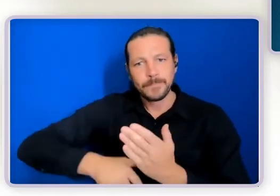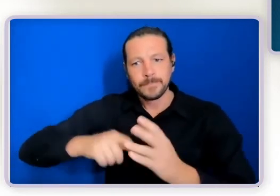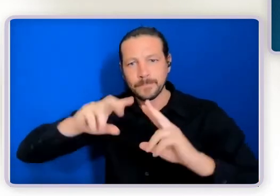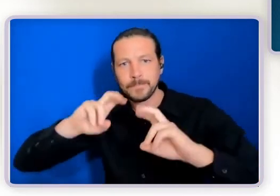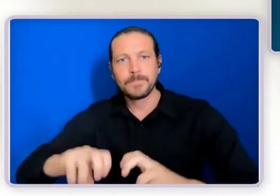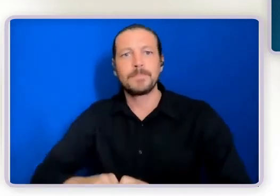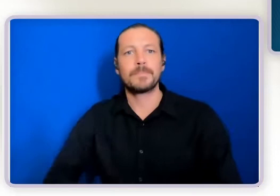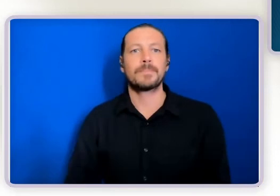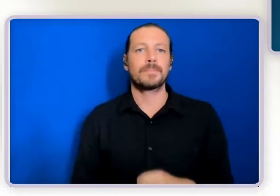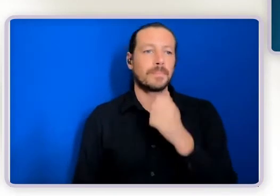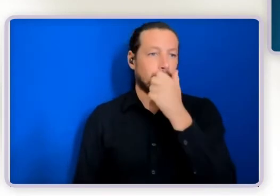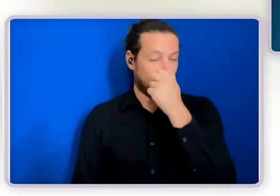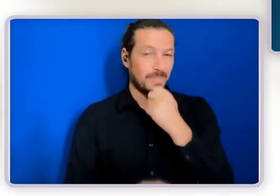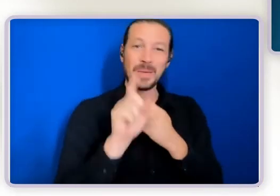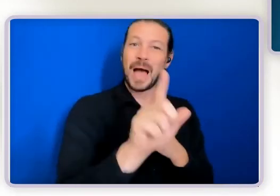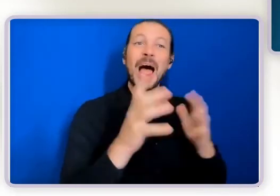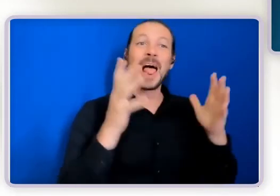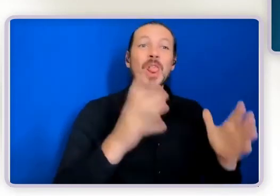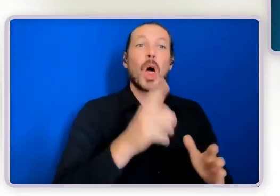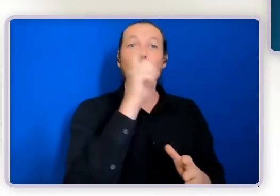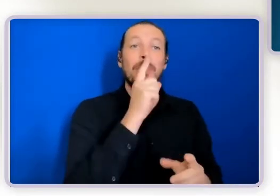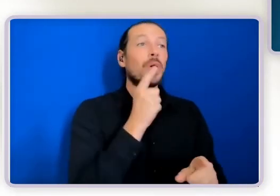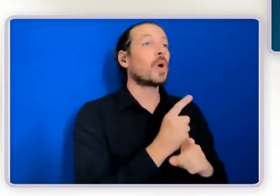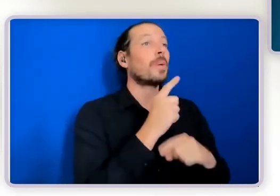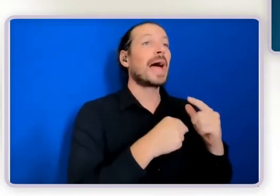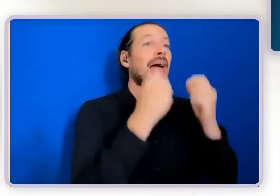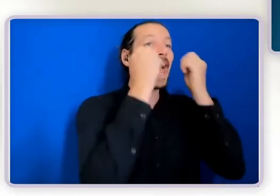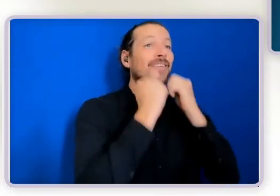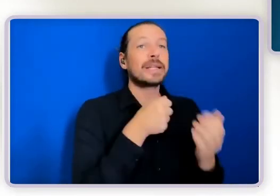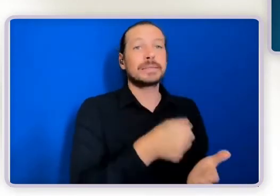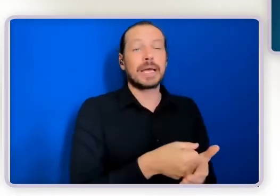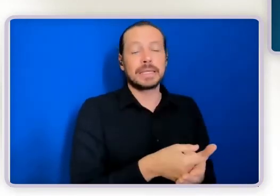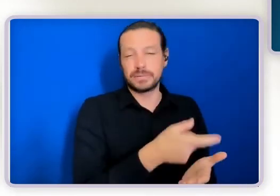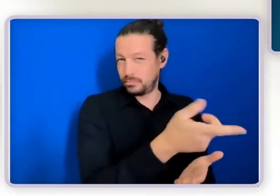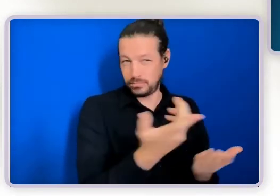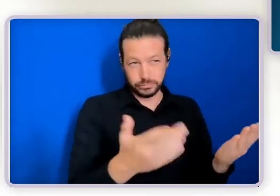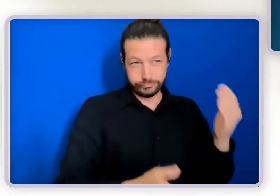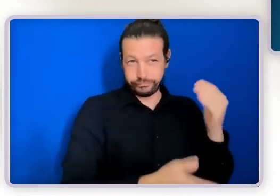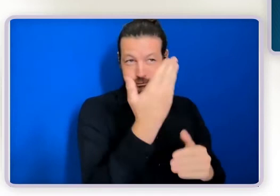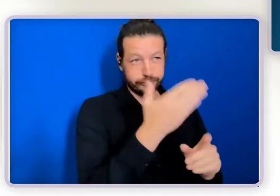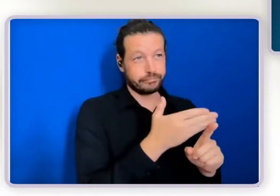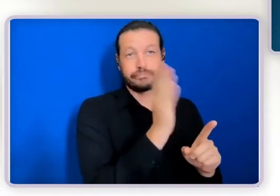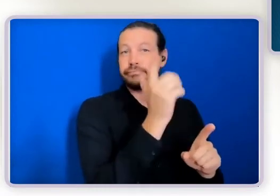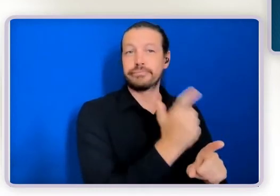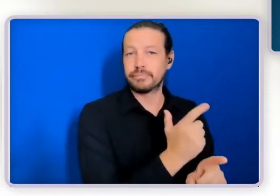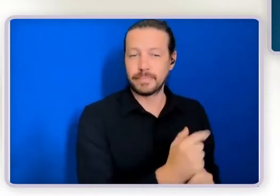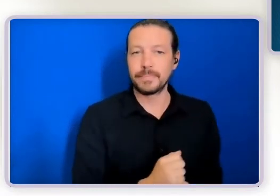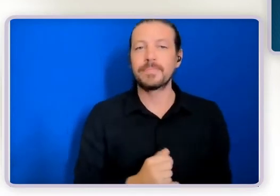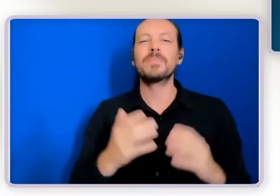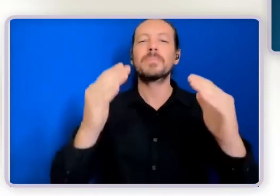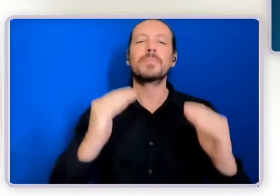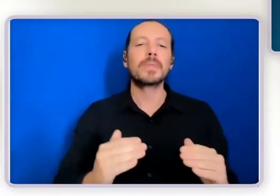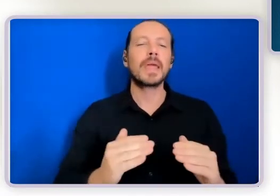those terms are not referring to that. And then we talk about the intention to reduce and eliminate the use of